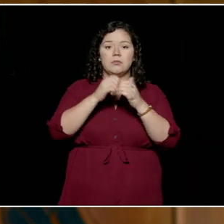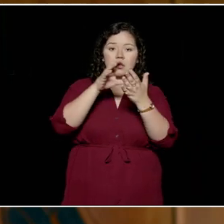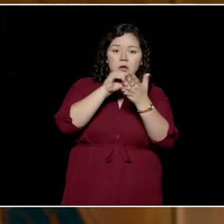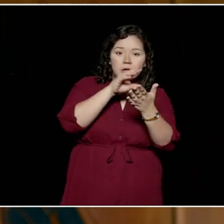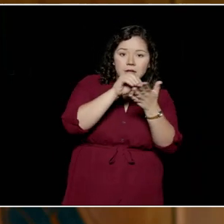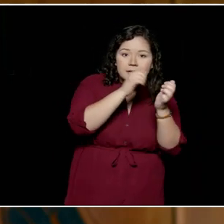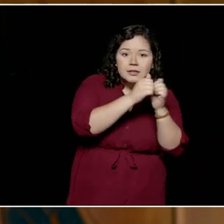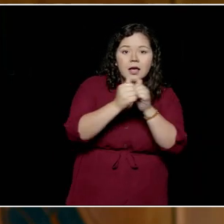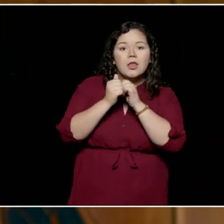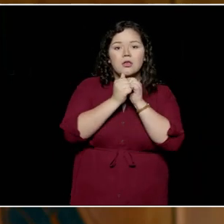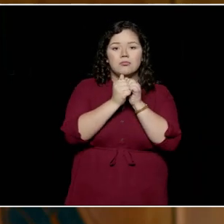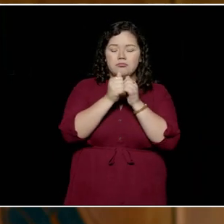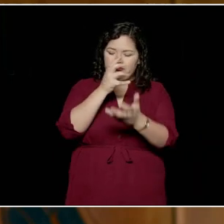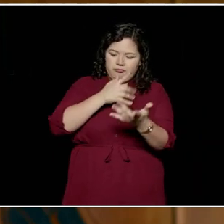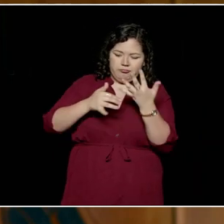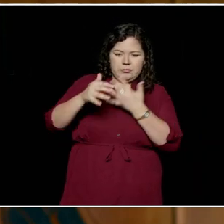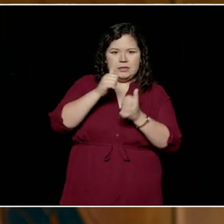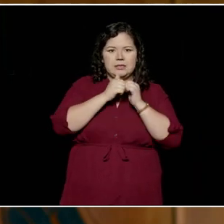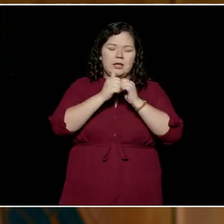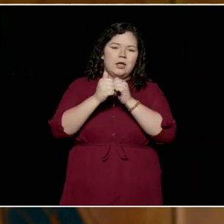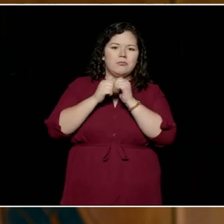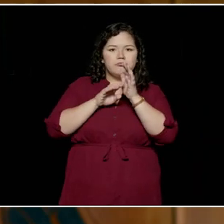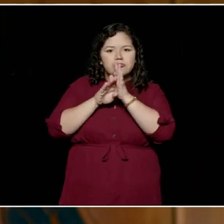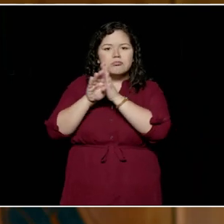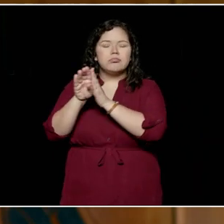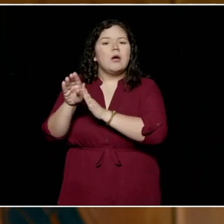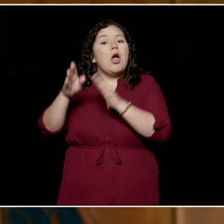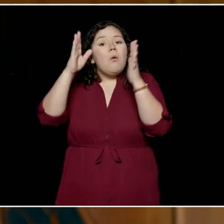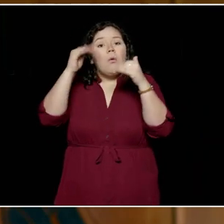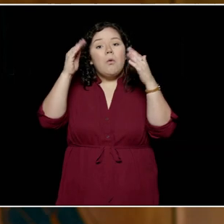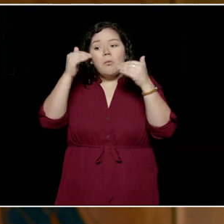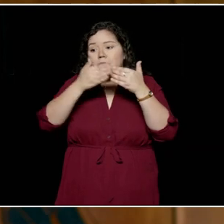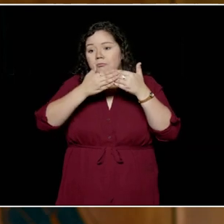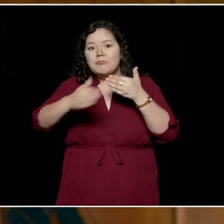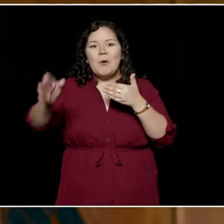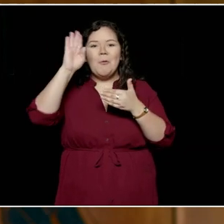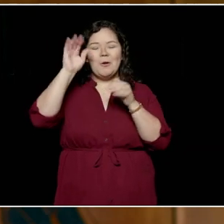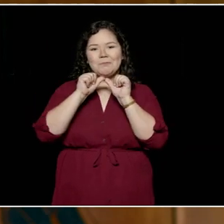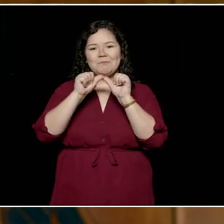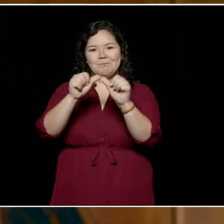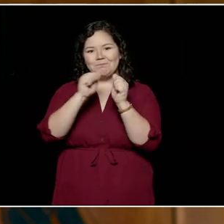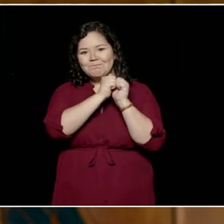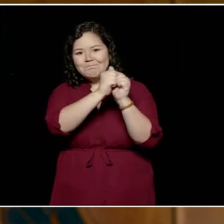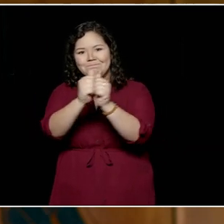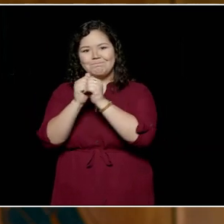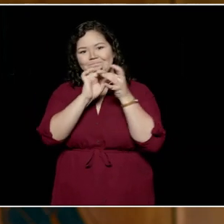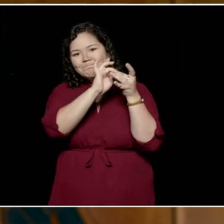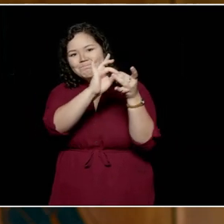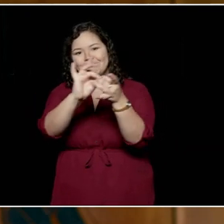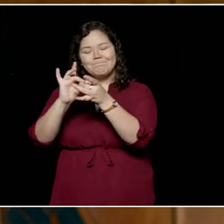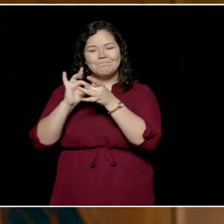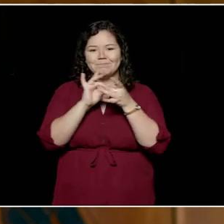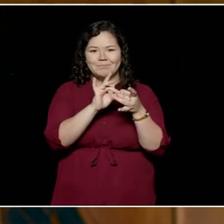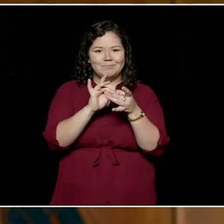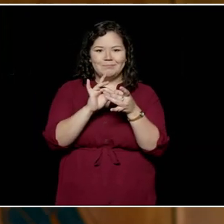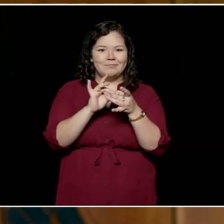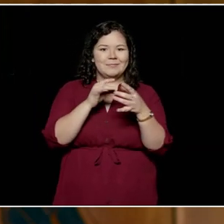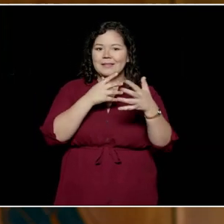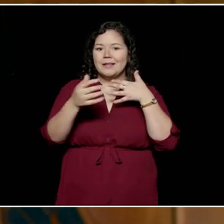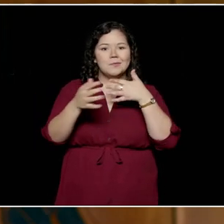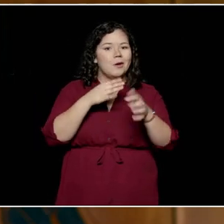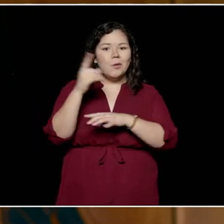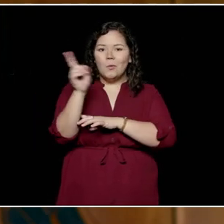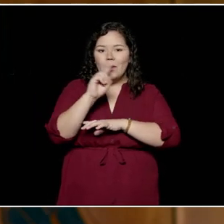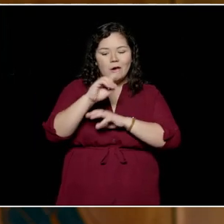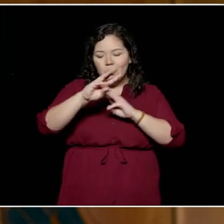together, and that we hopefully go forward together in our lives around the